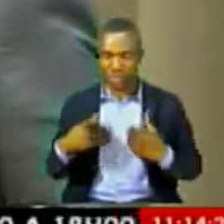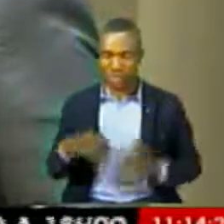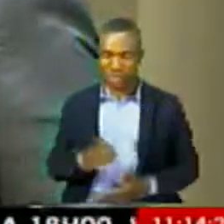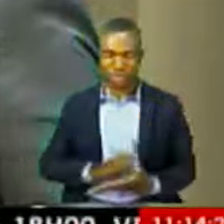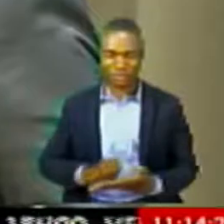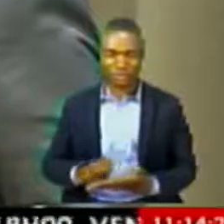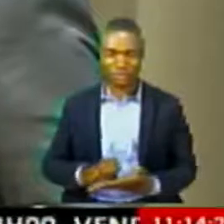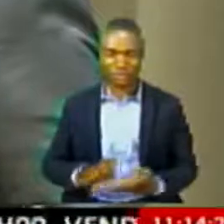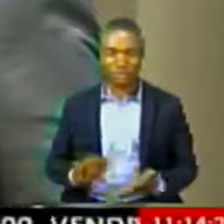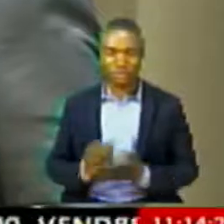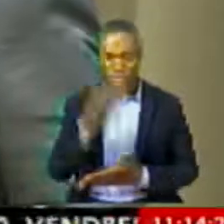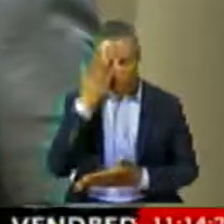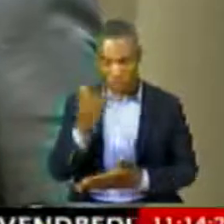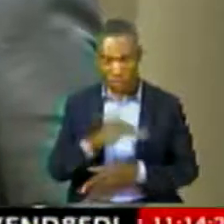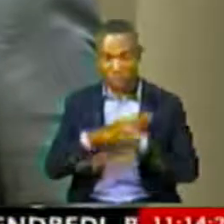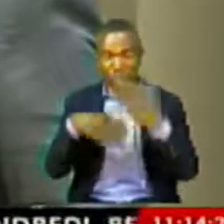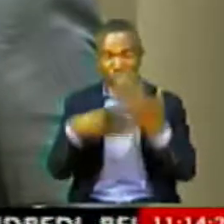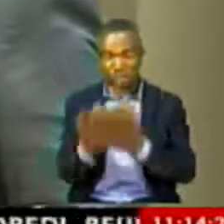we have